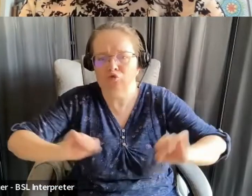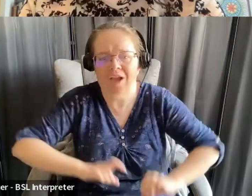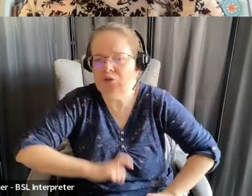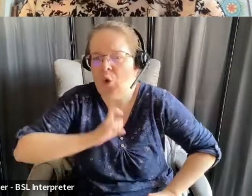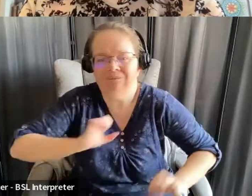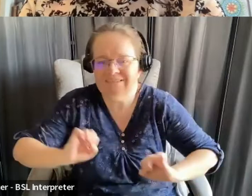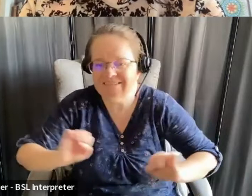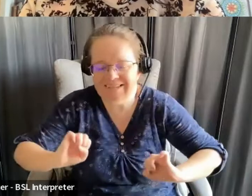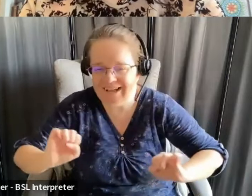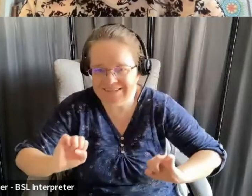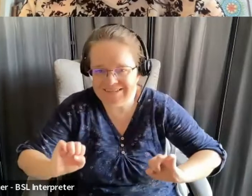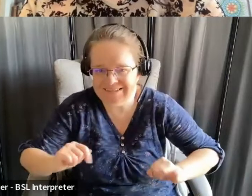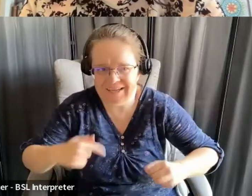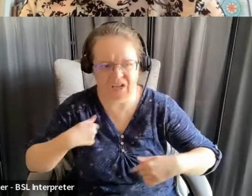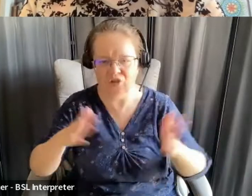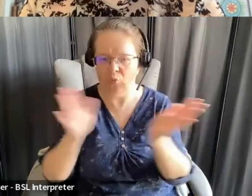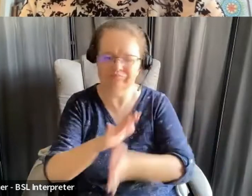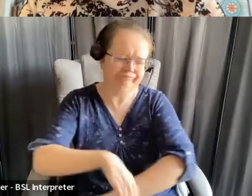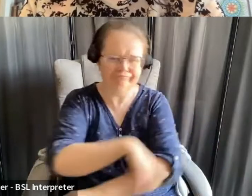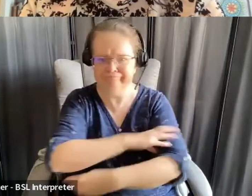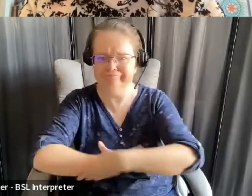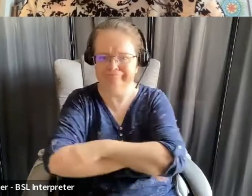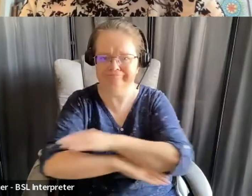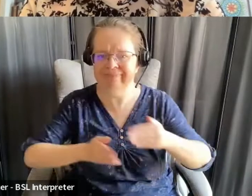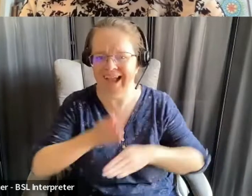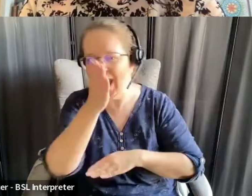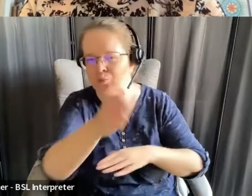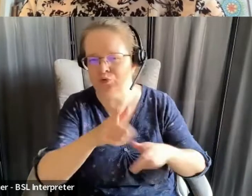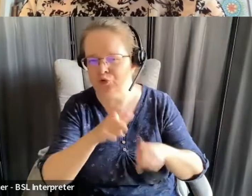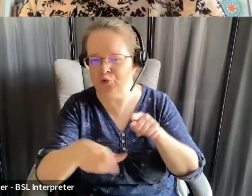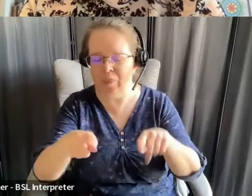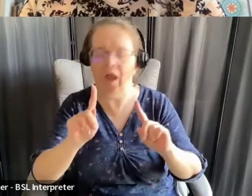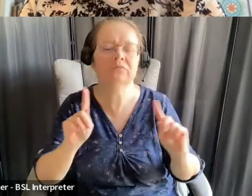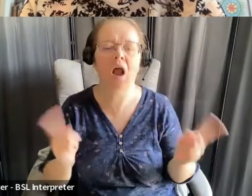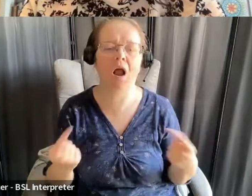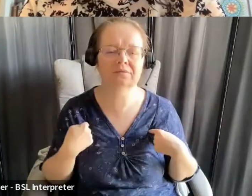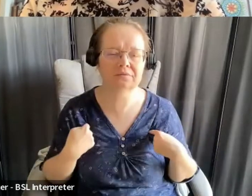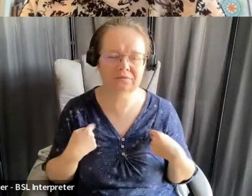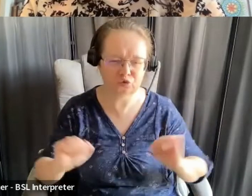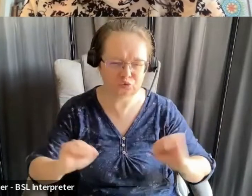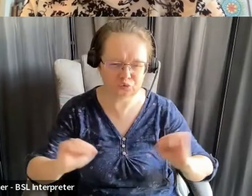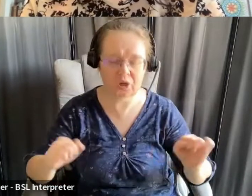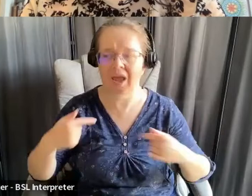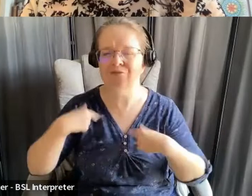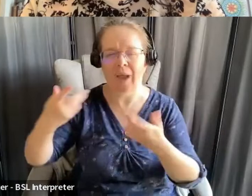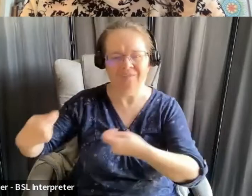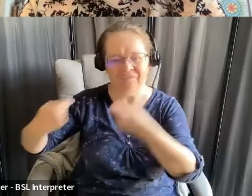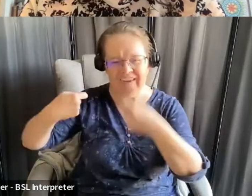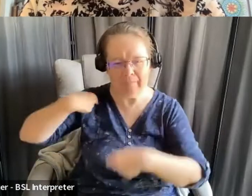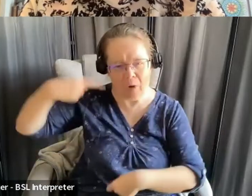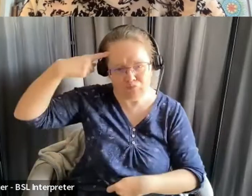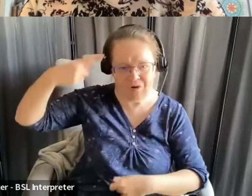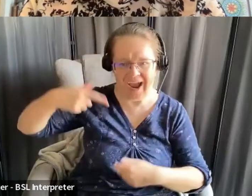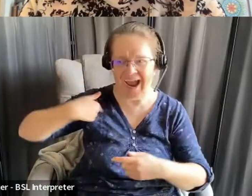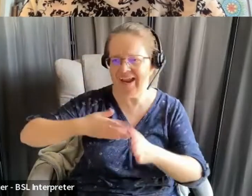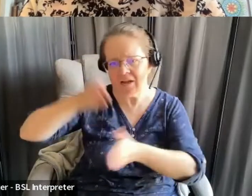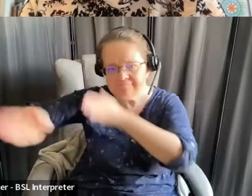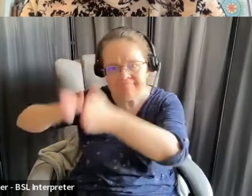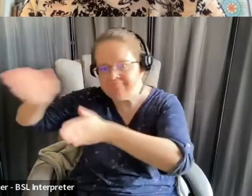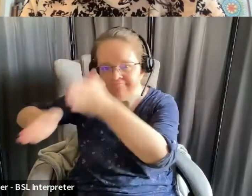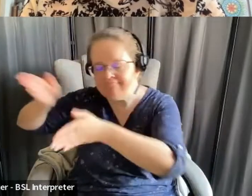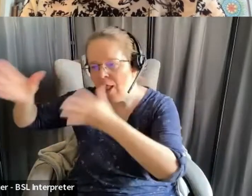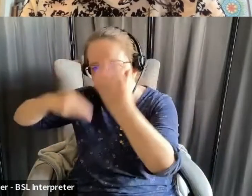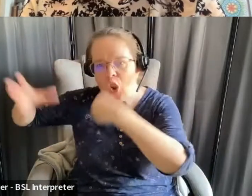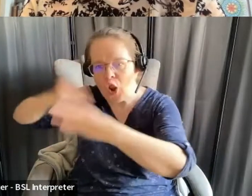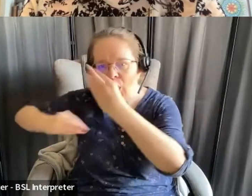want to be to then go out there and do it yet. So by constantly learning and feeding yourself, great, go out, go and do some stuff. So, you know,